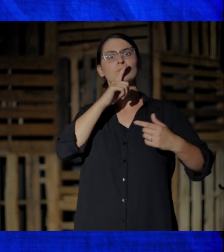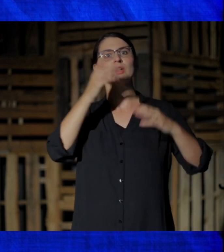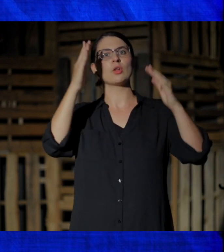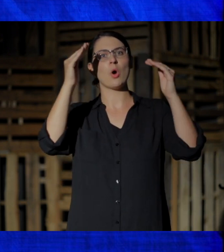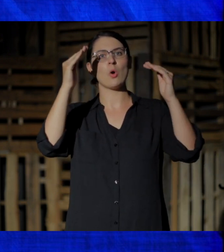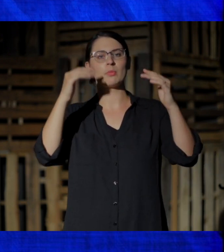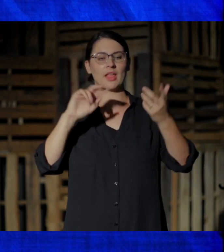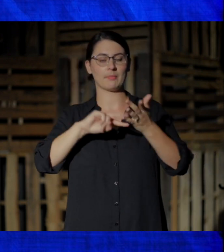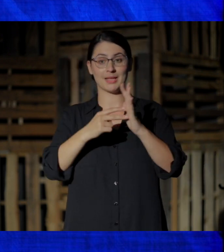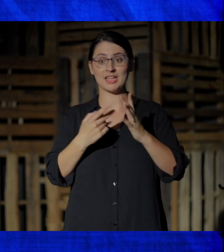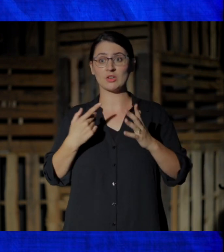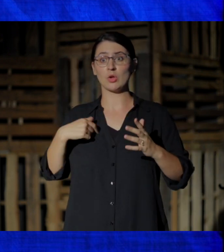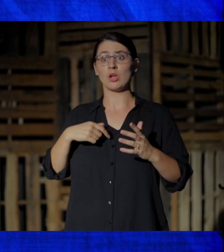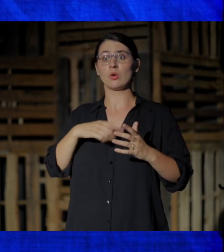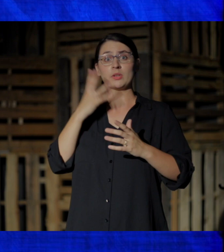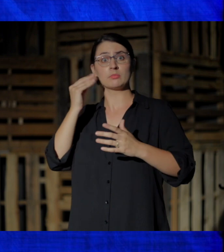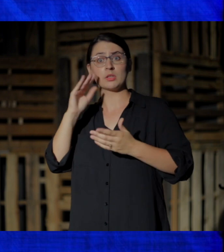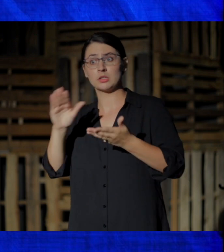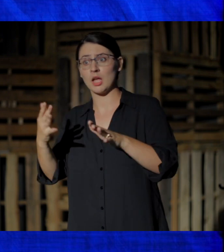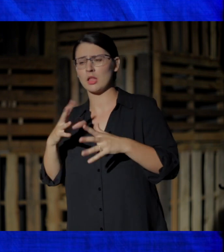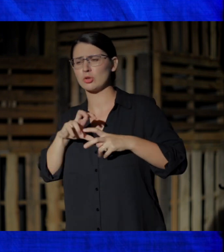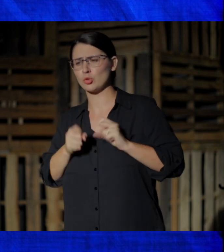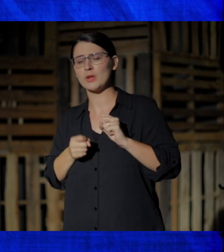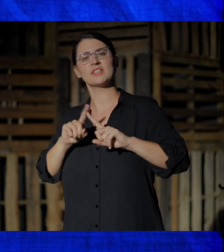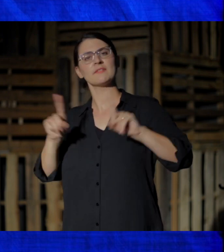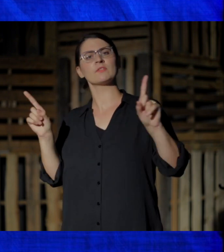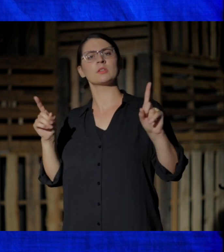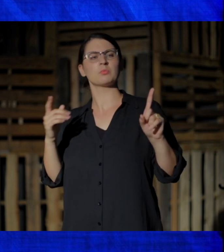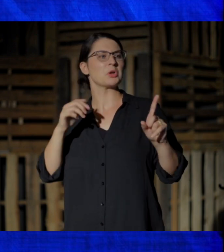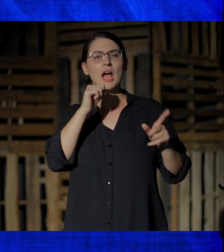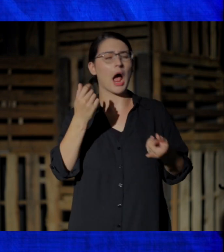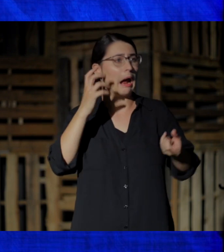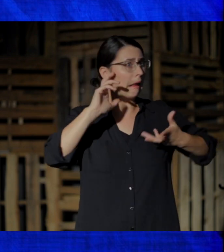with hysteria or suppression. Now,